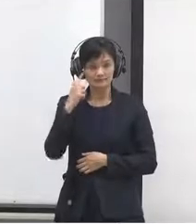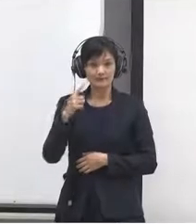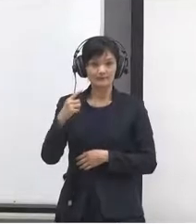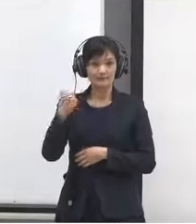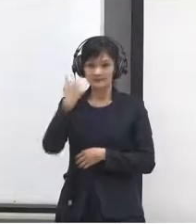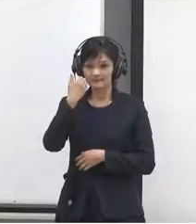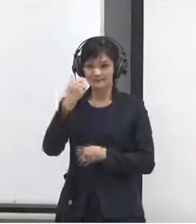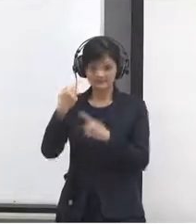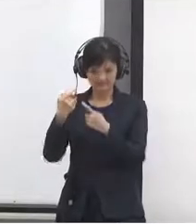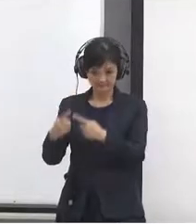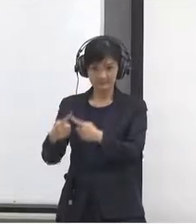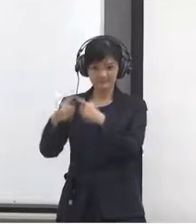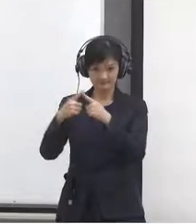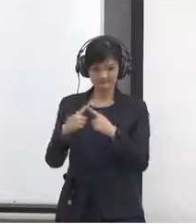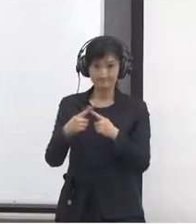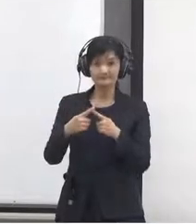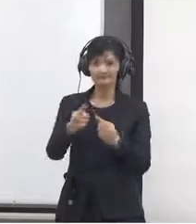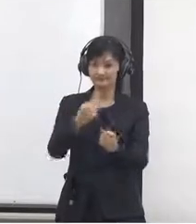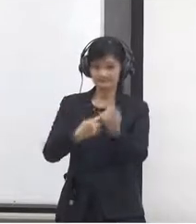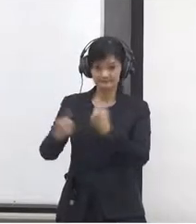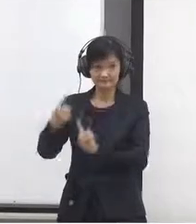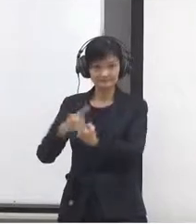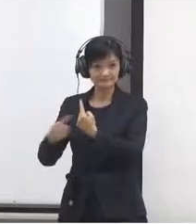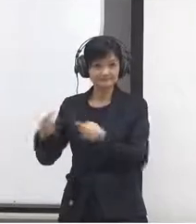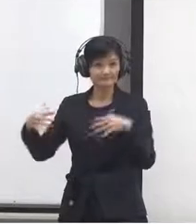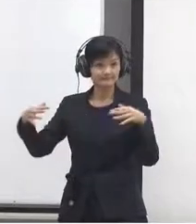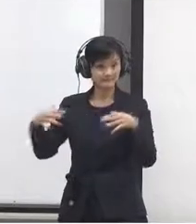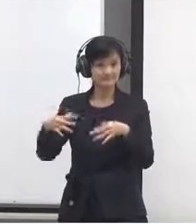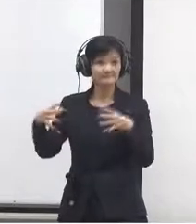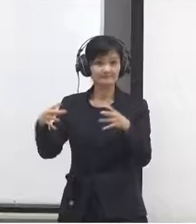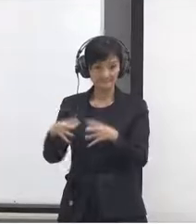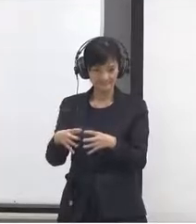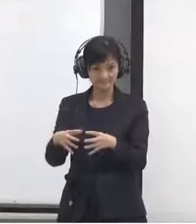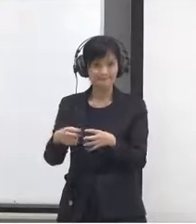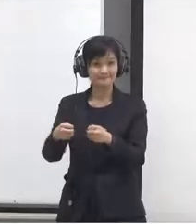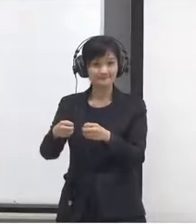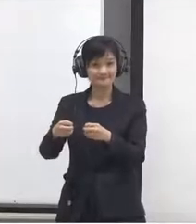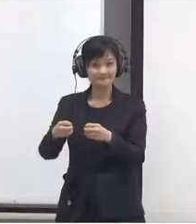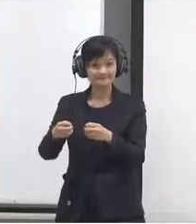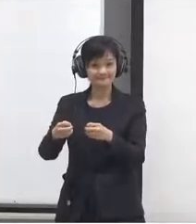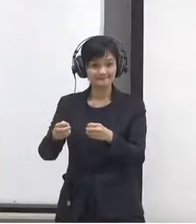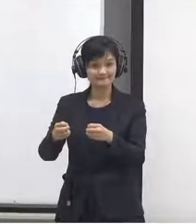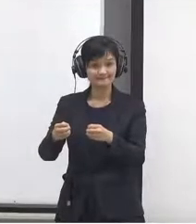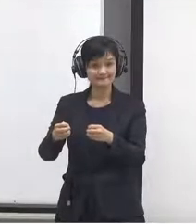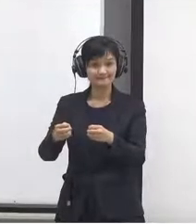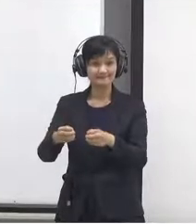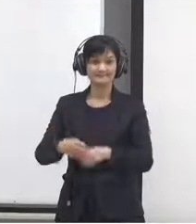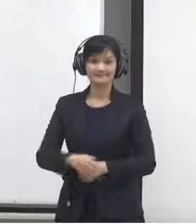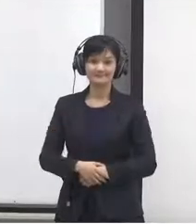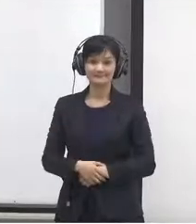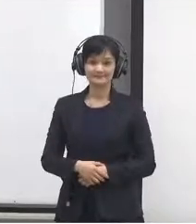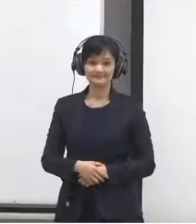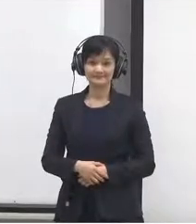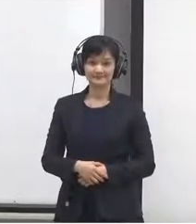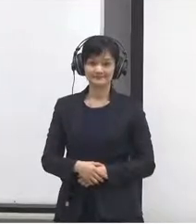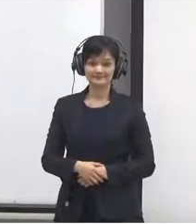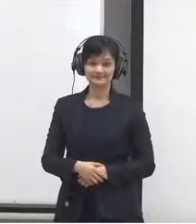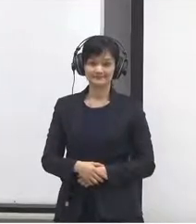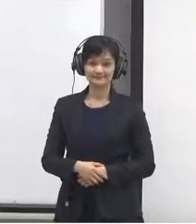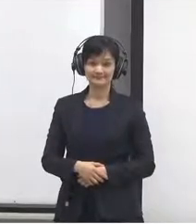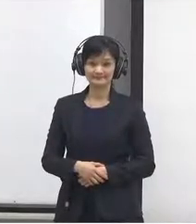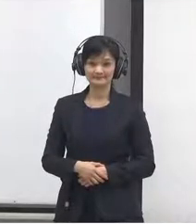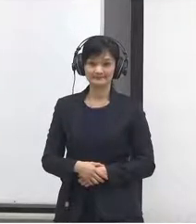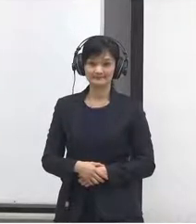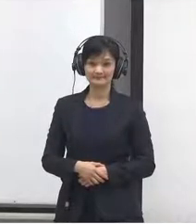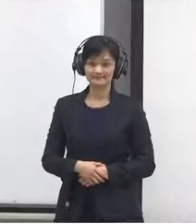this luxury, no, in this entertainment environment to